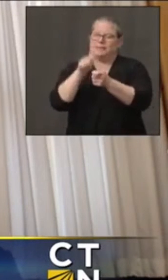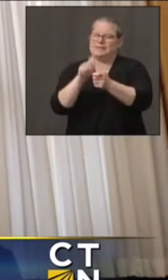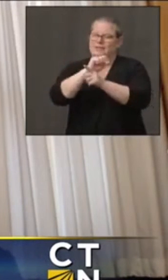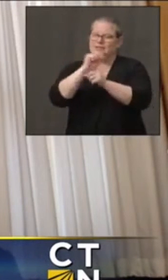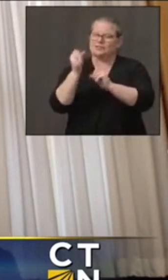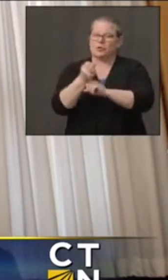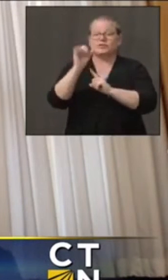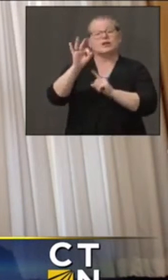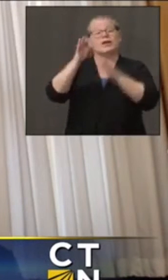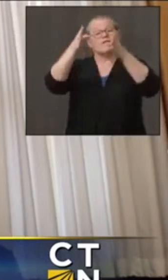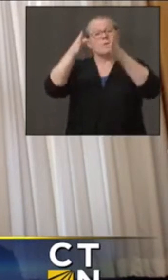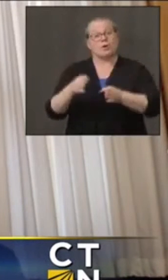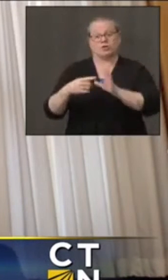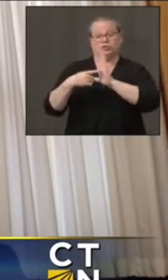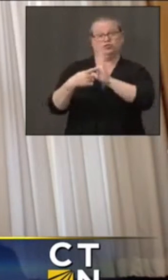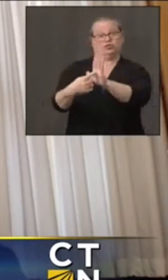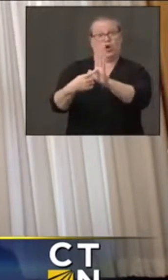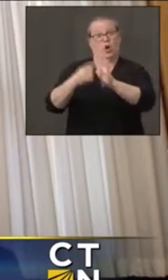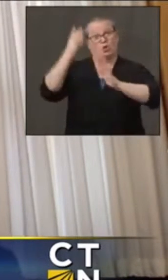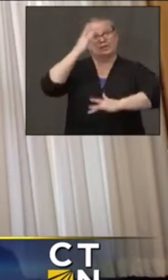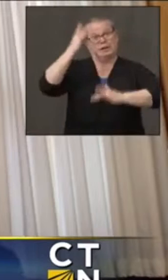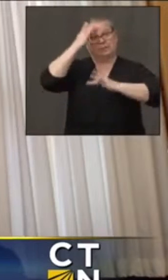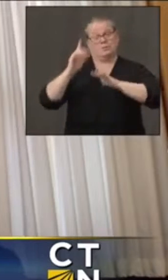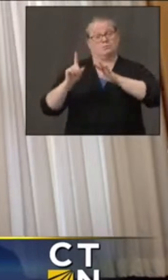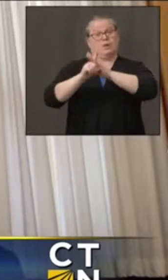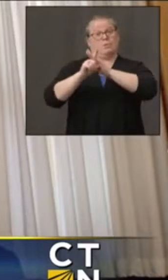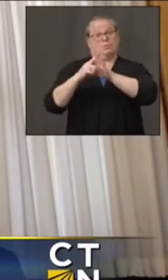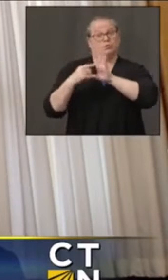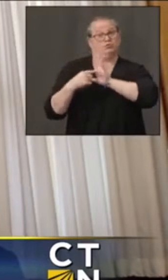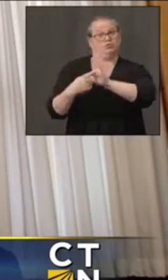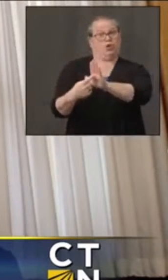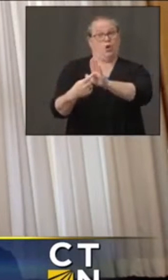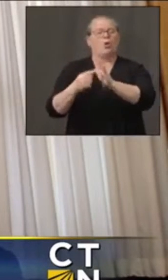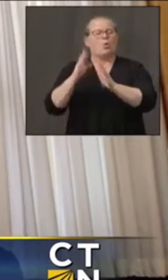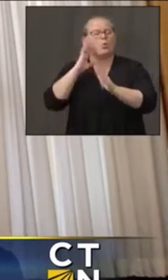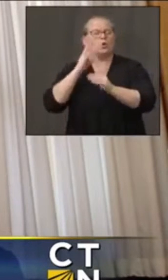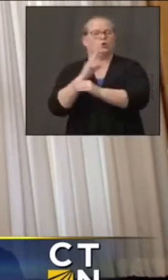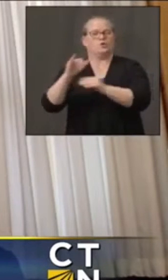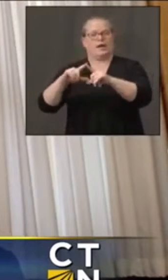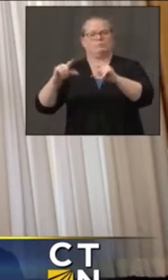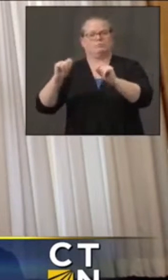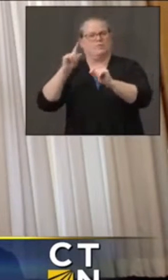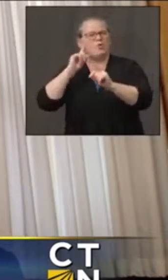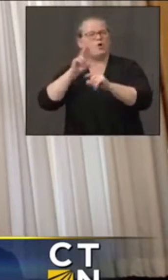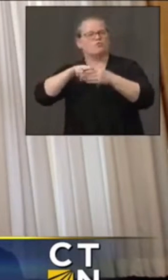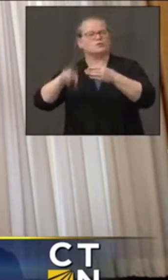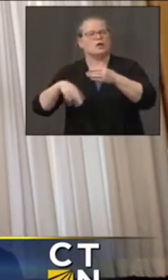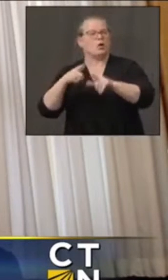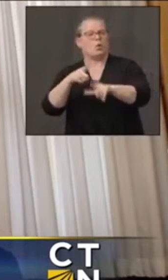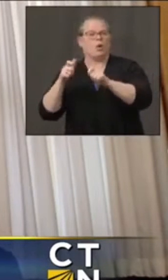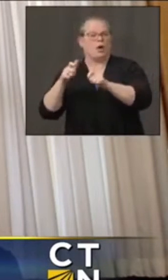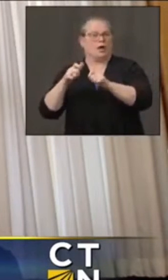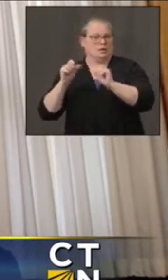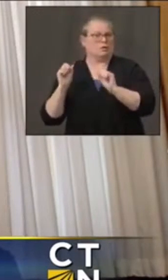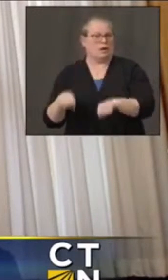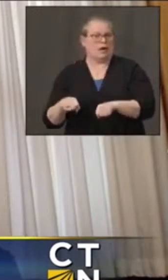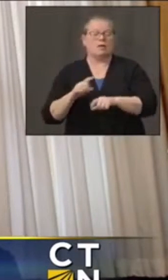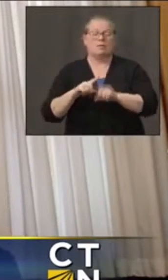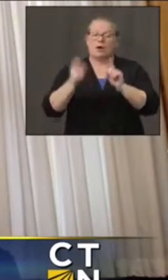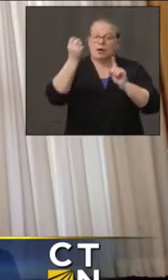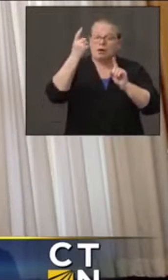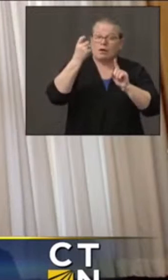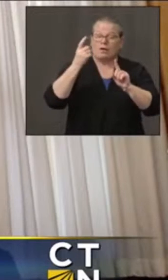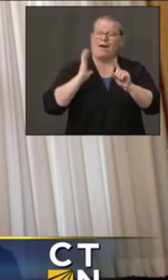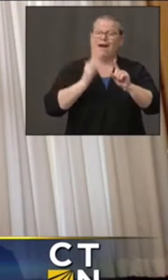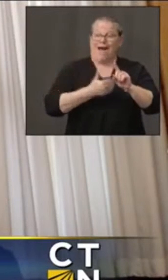exhibiting symptoms. You can get them that quick result. But I would just point out again, we continue to get very fast turnaround times overall. I